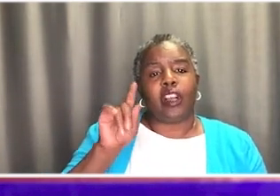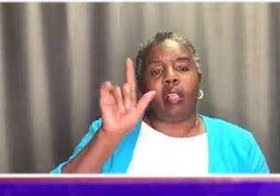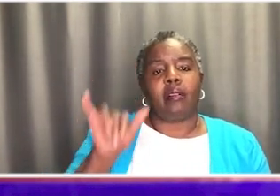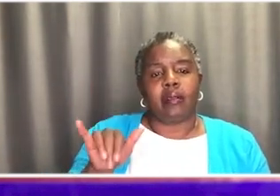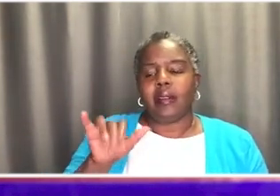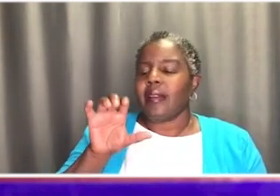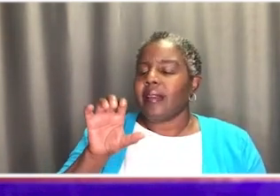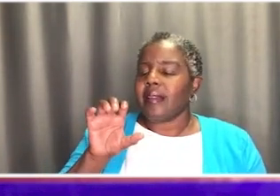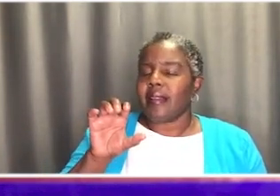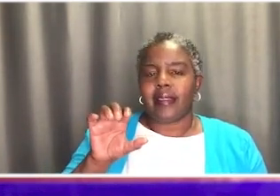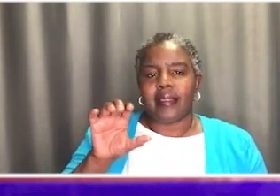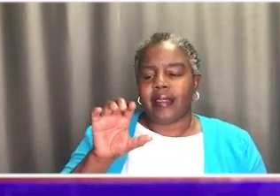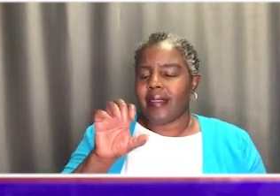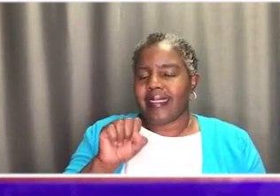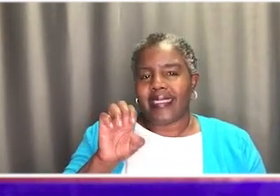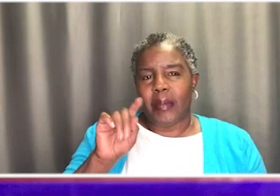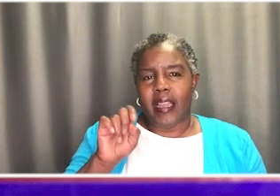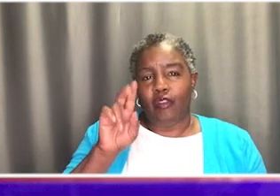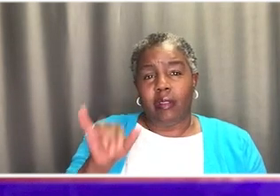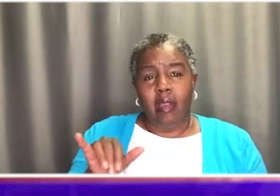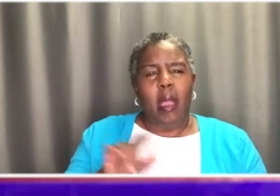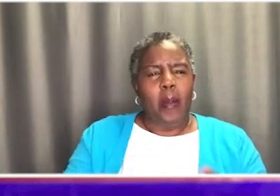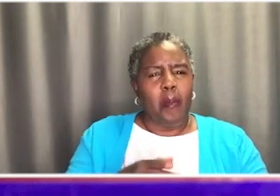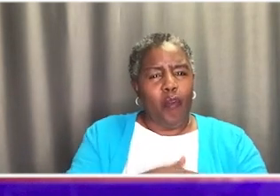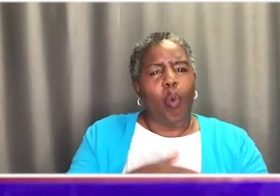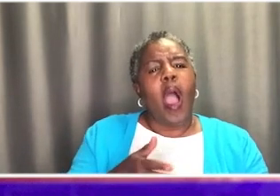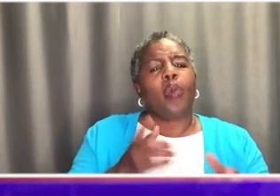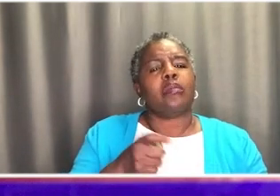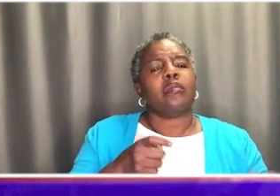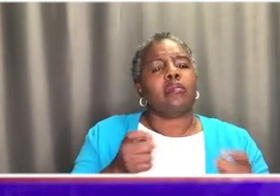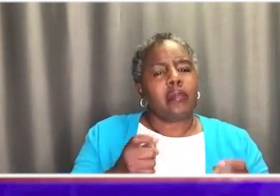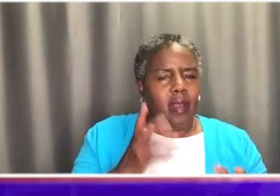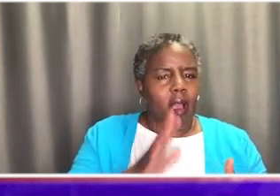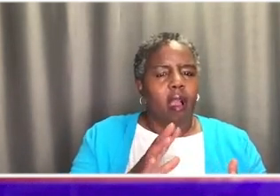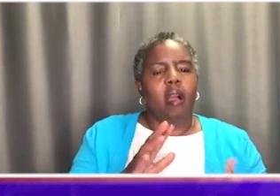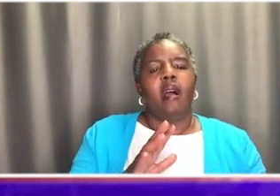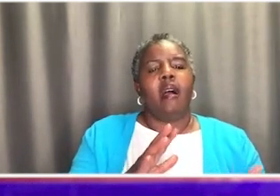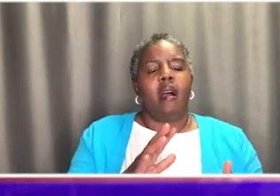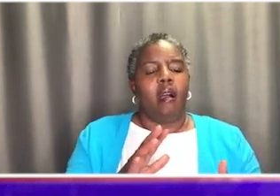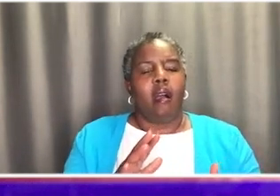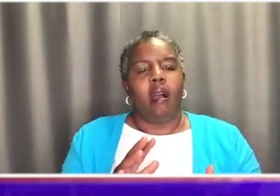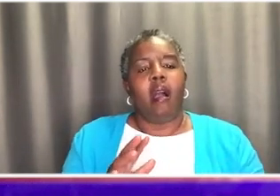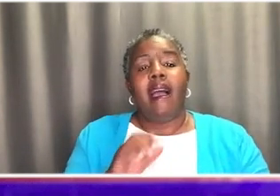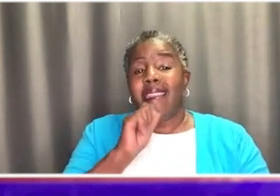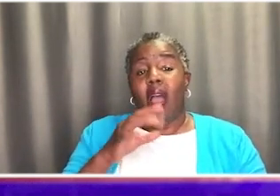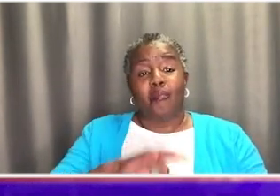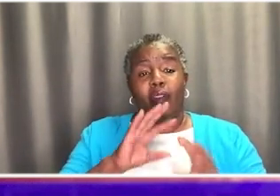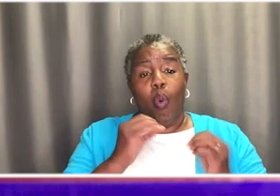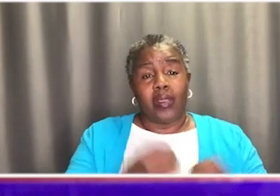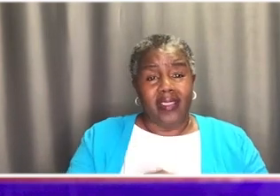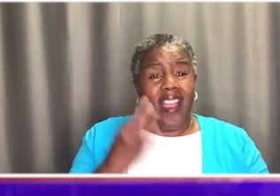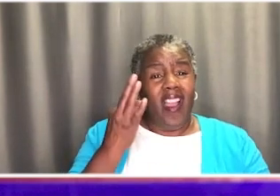a statewide nonprofit organization where we did faith-based community organizing.